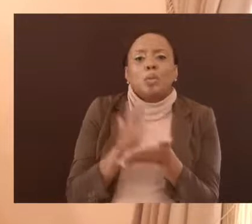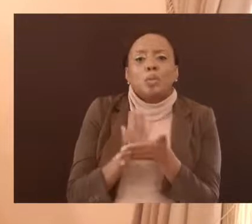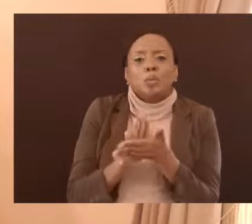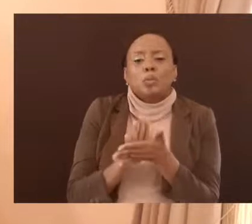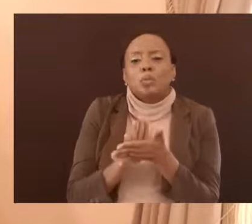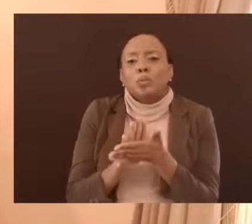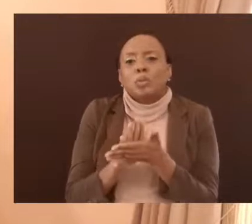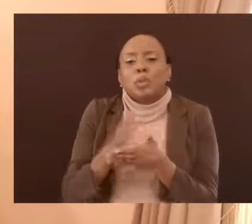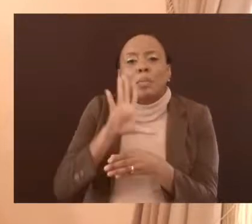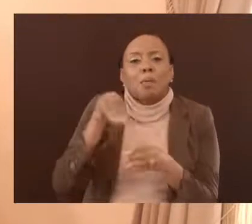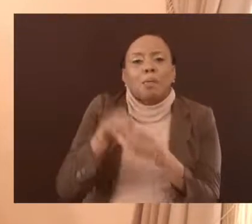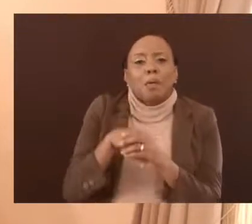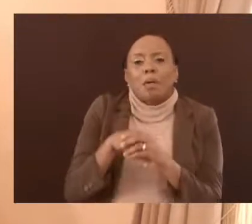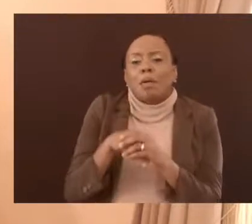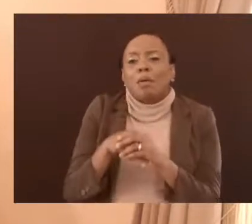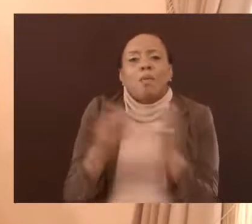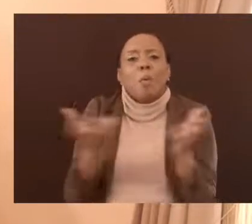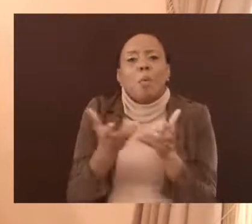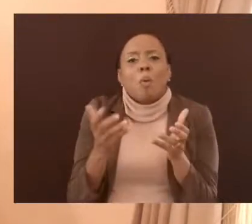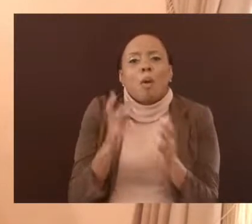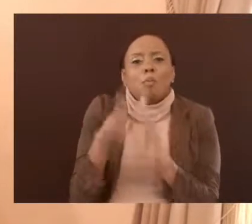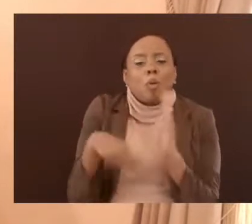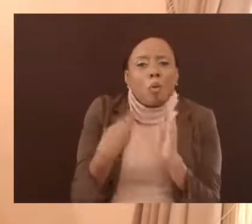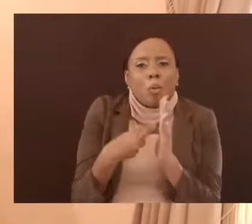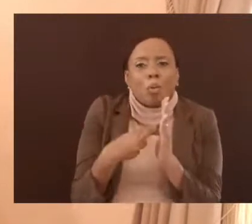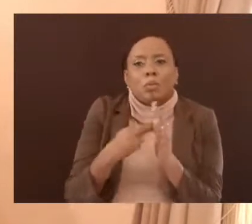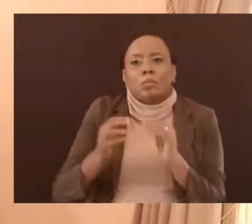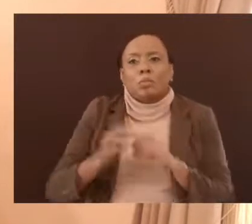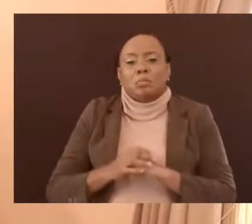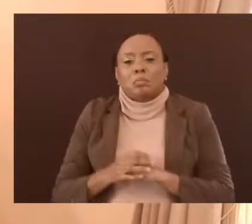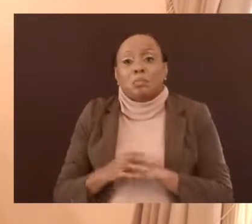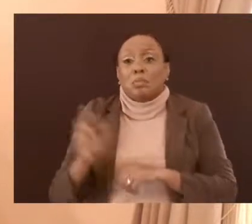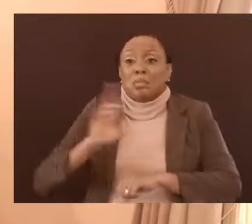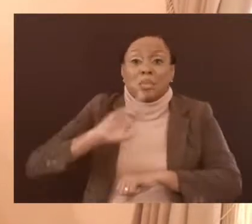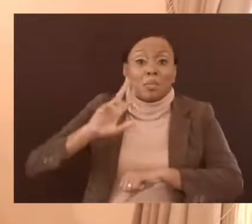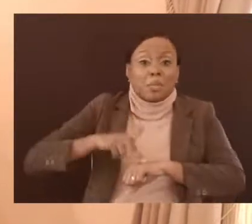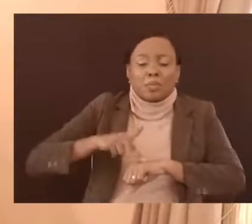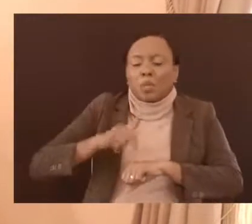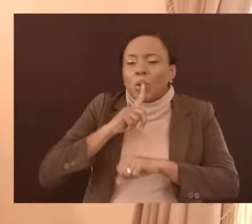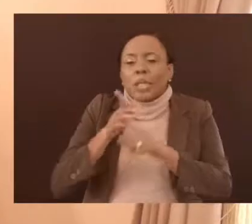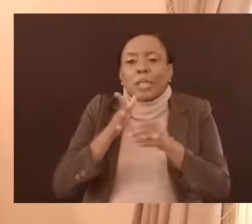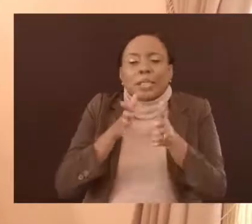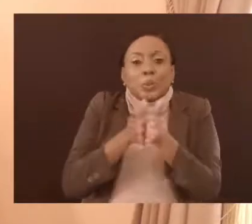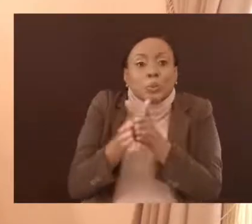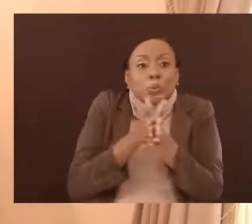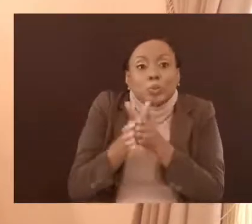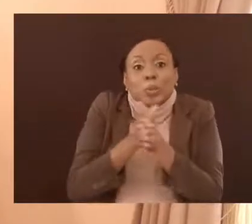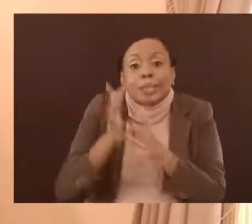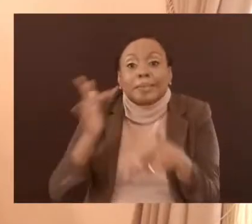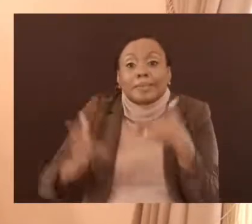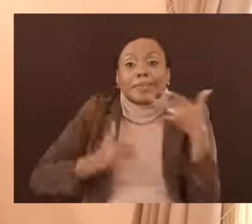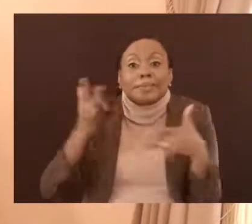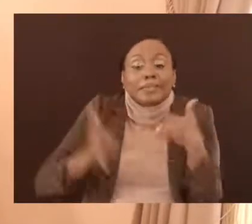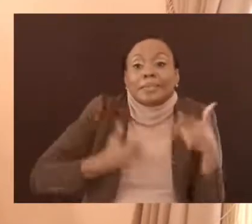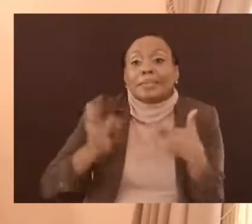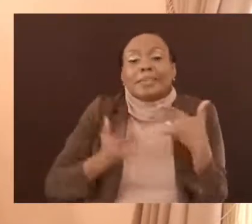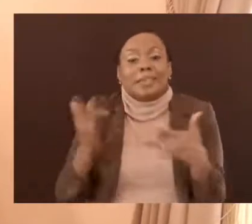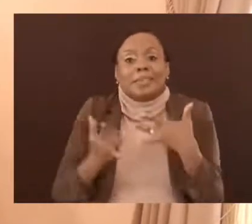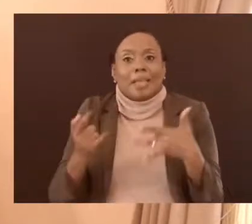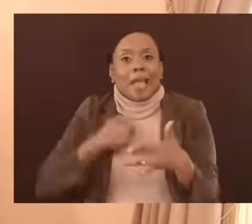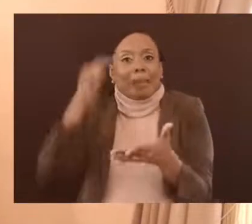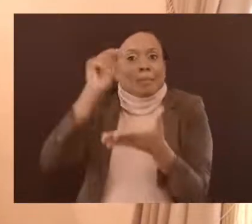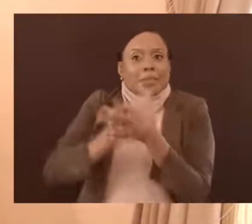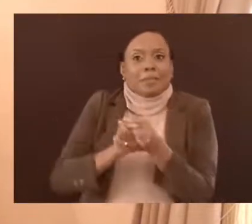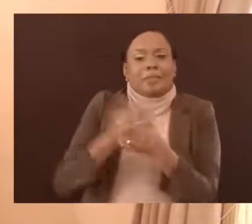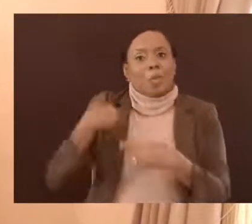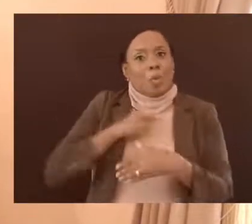new growth areas. The principals were exceedingly enthusiastic about it, and I believe that as we